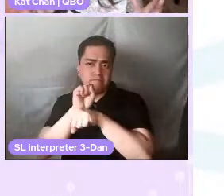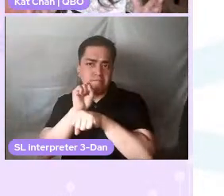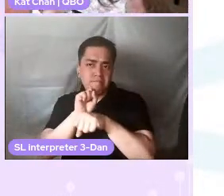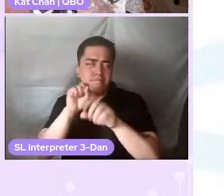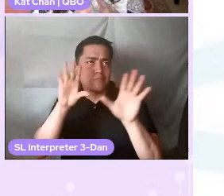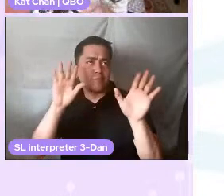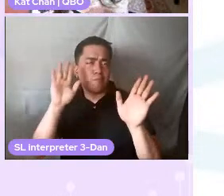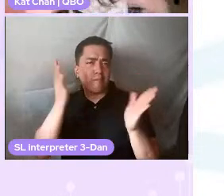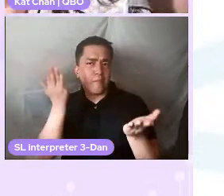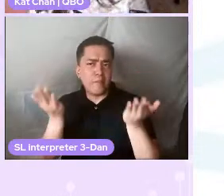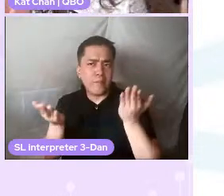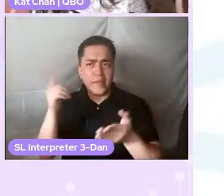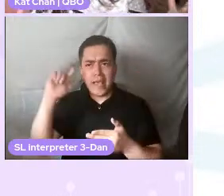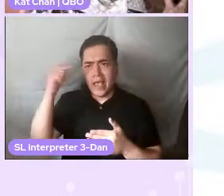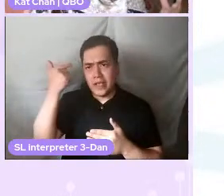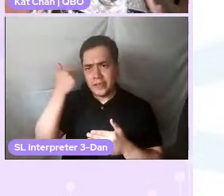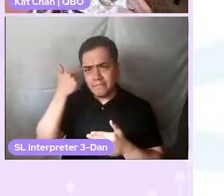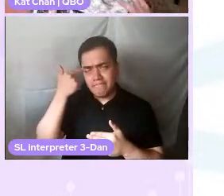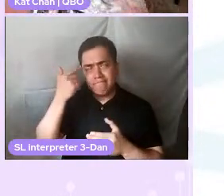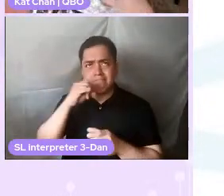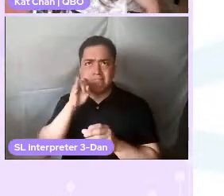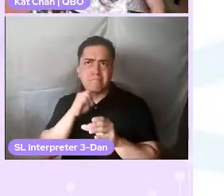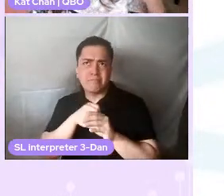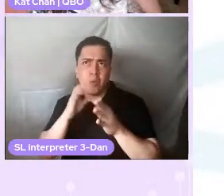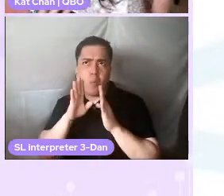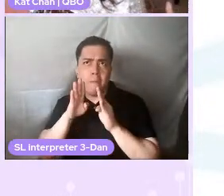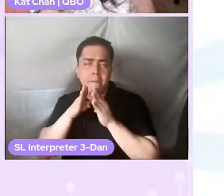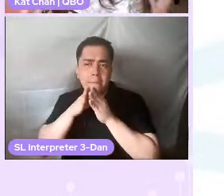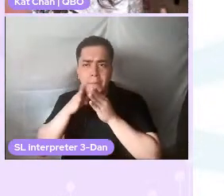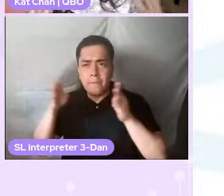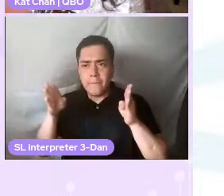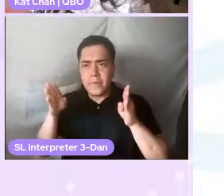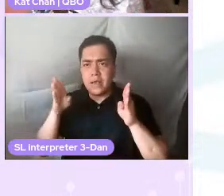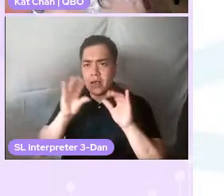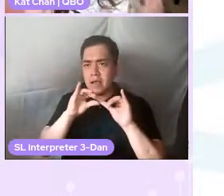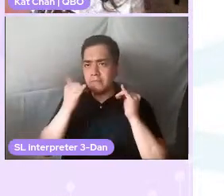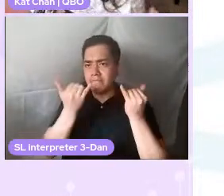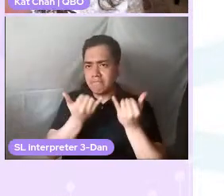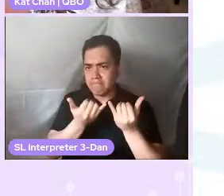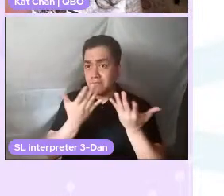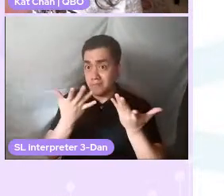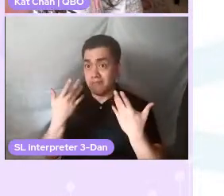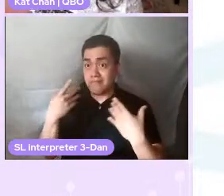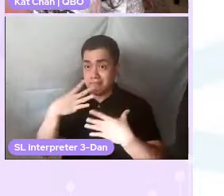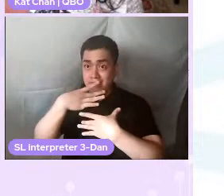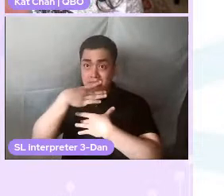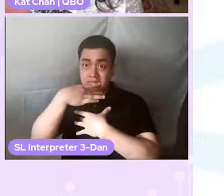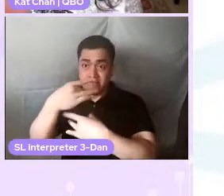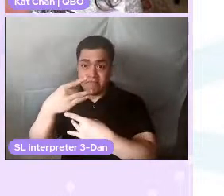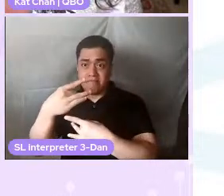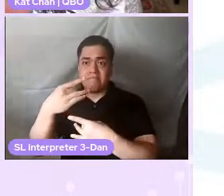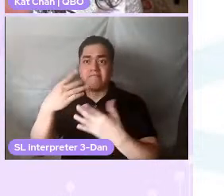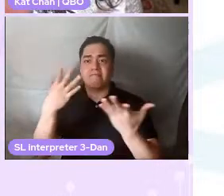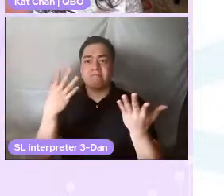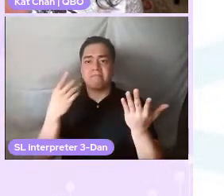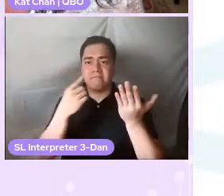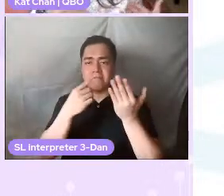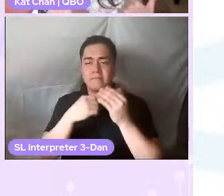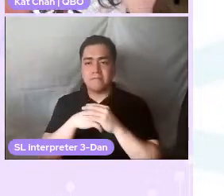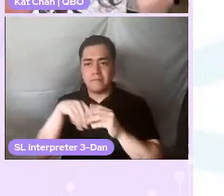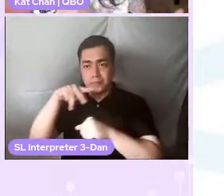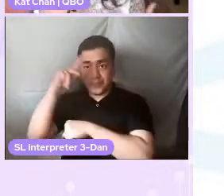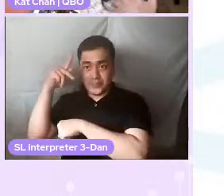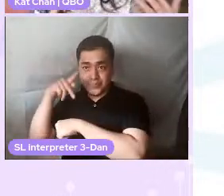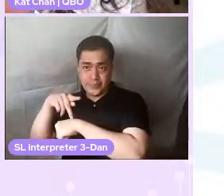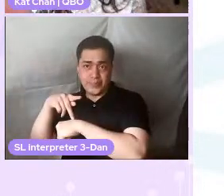or like joining a big corporation, right? Like there are also so many interesting, parang meaningful businesses getting started in the Philippines now.